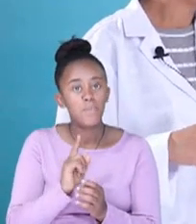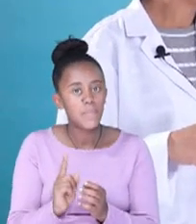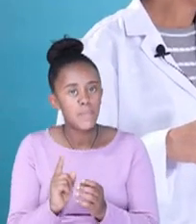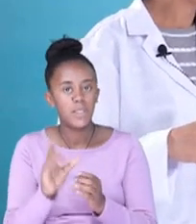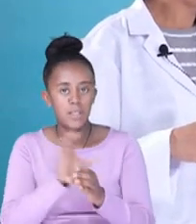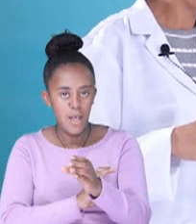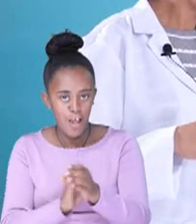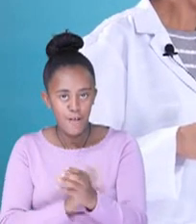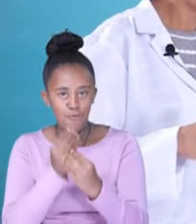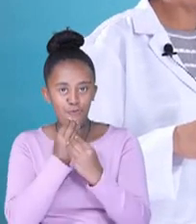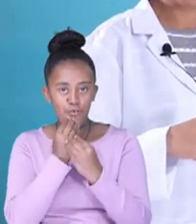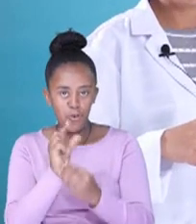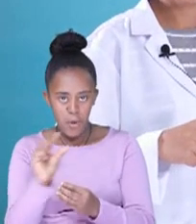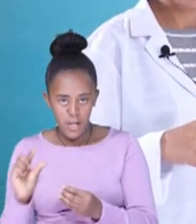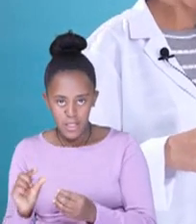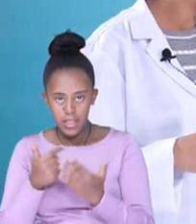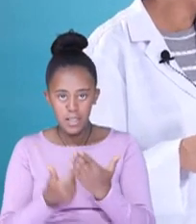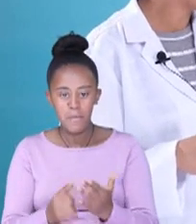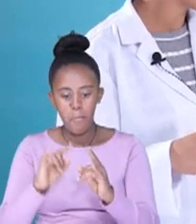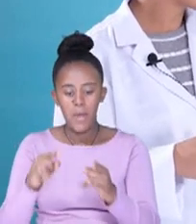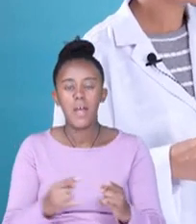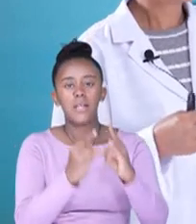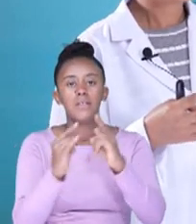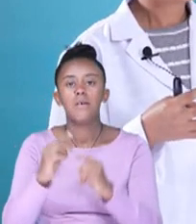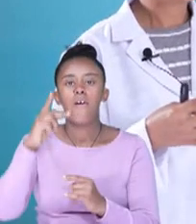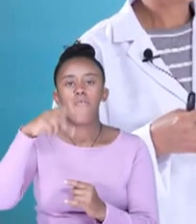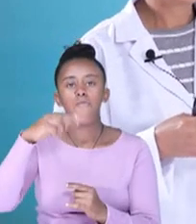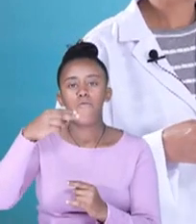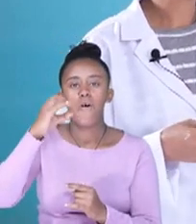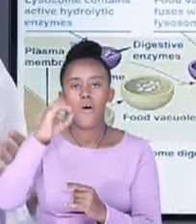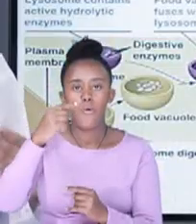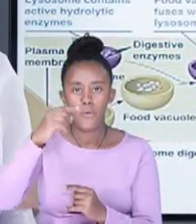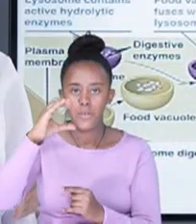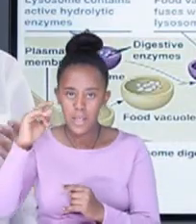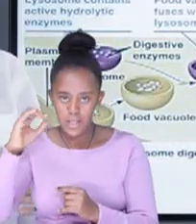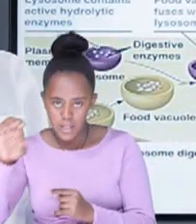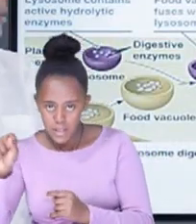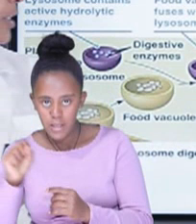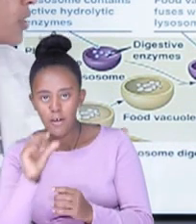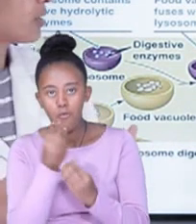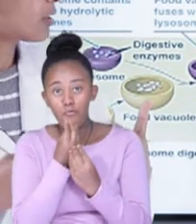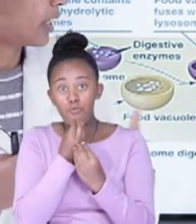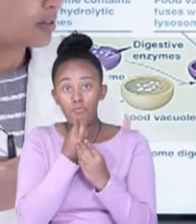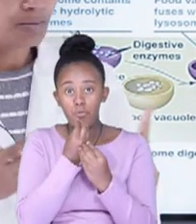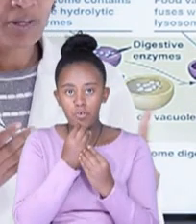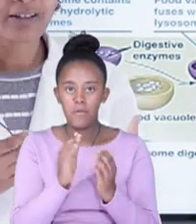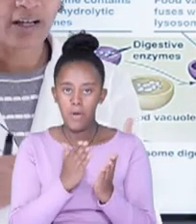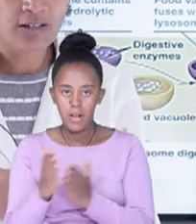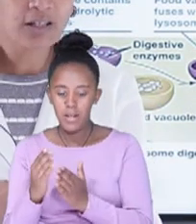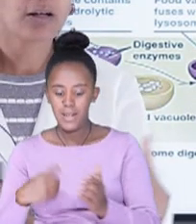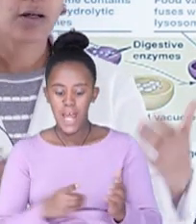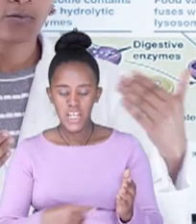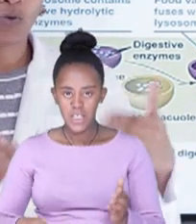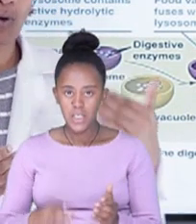food particles in this mechanism by phagocytosis, the food particle must be digested and